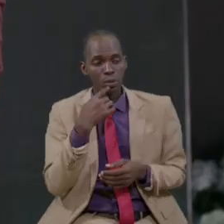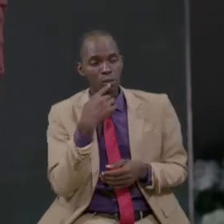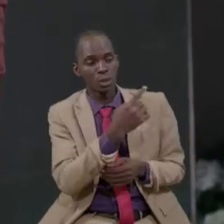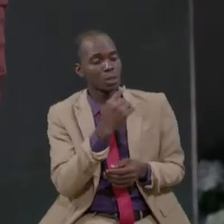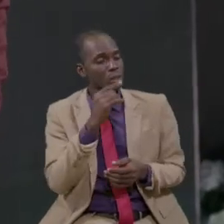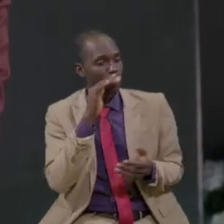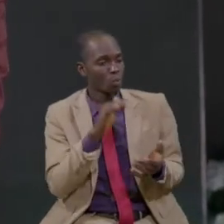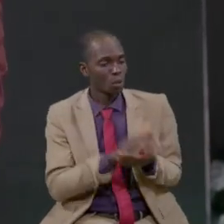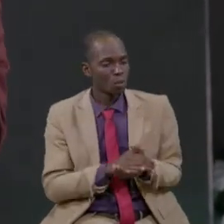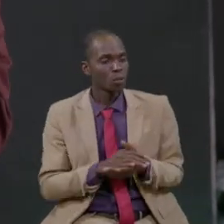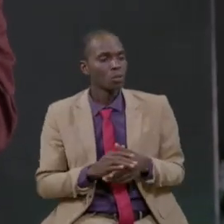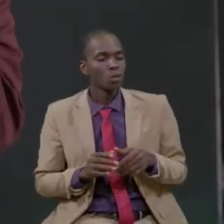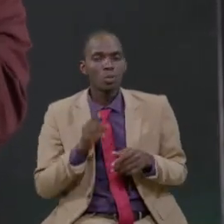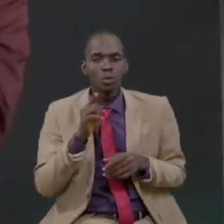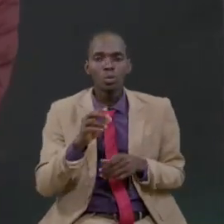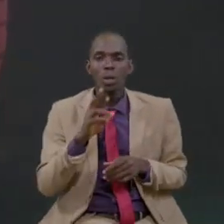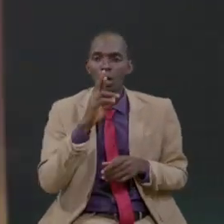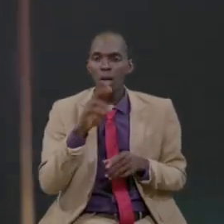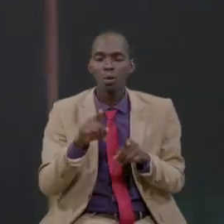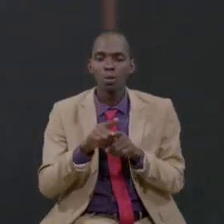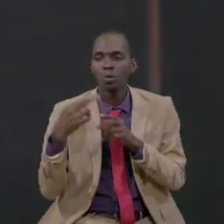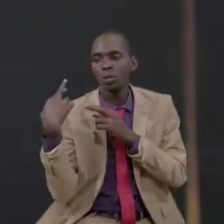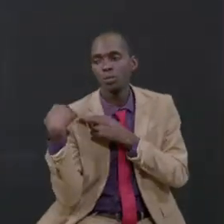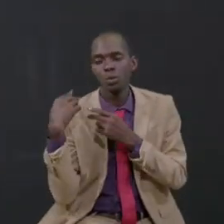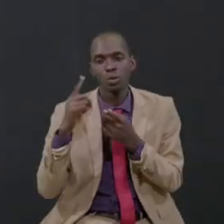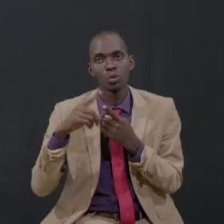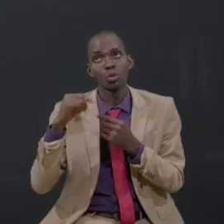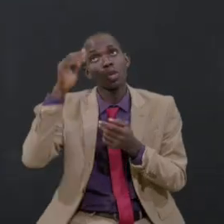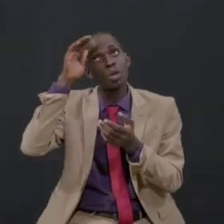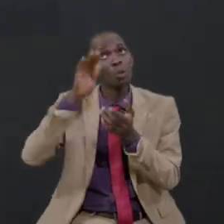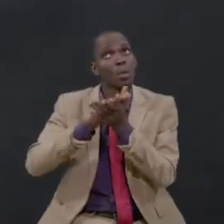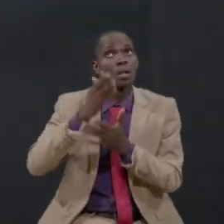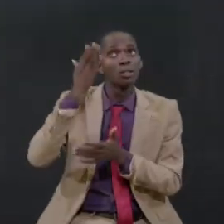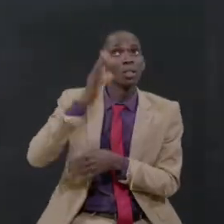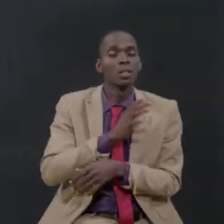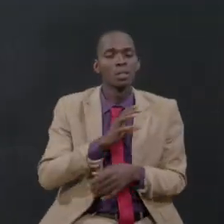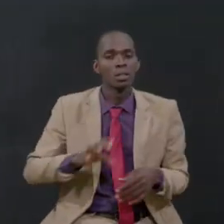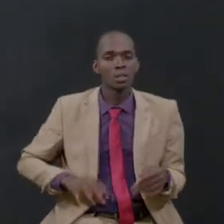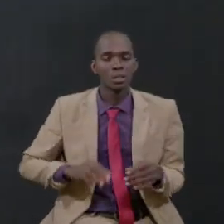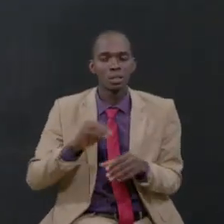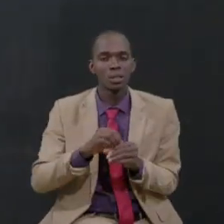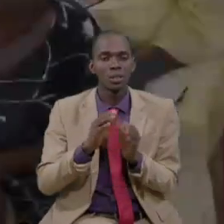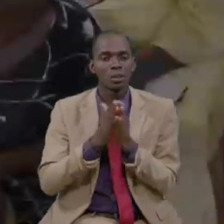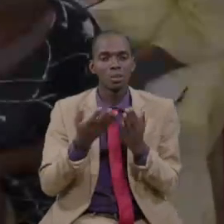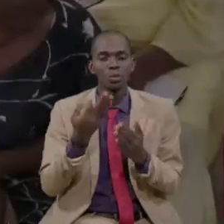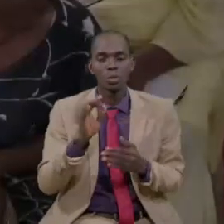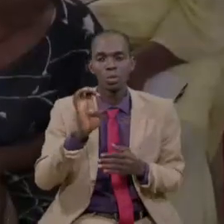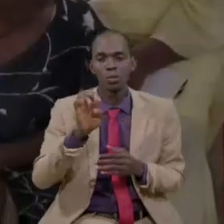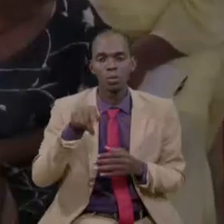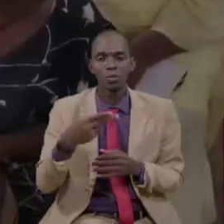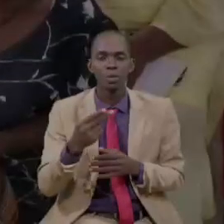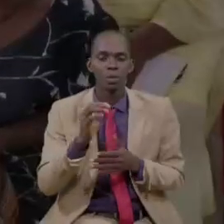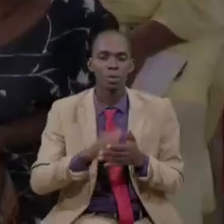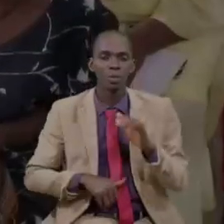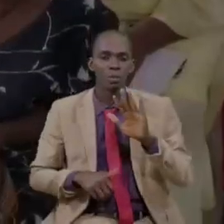responsible to the bridegroom. And so we're told in Ephesians chapter 5. It says